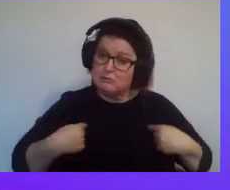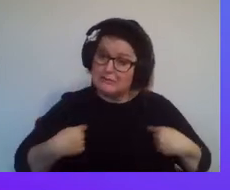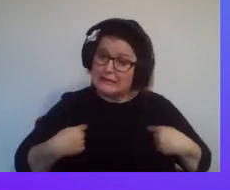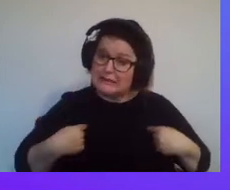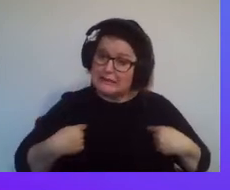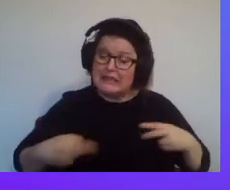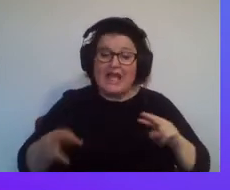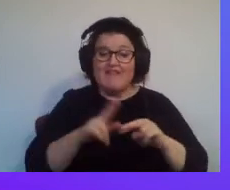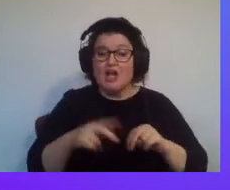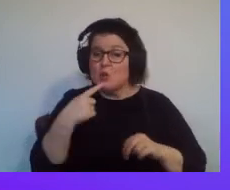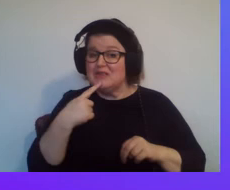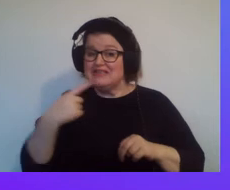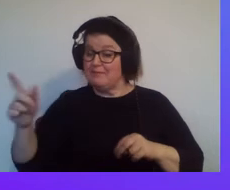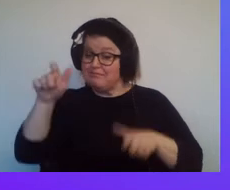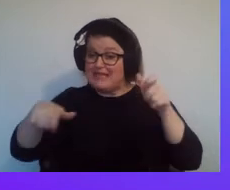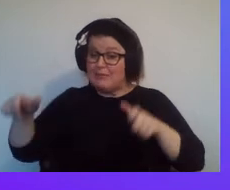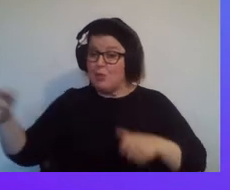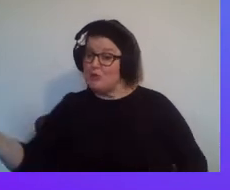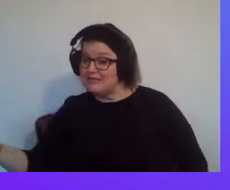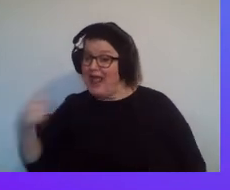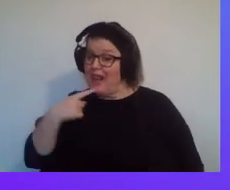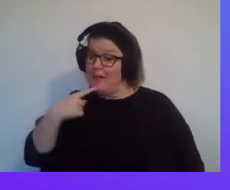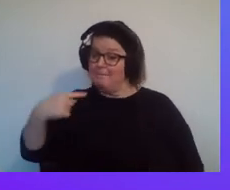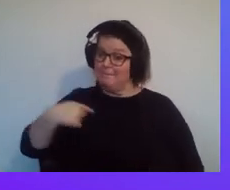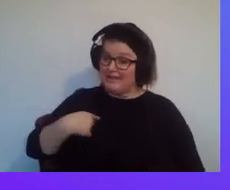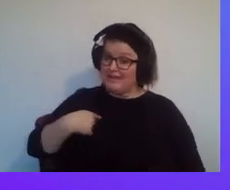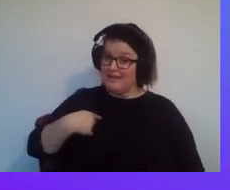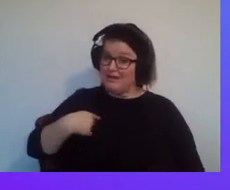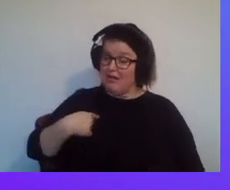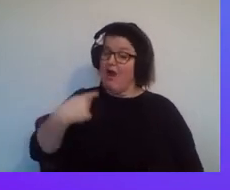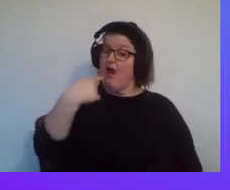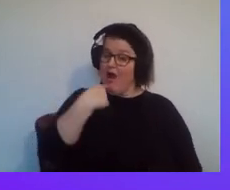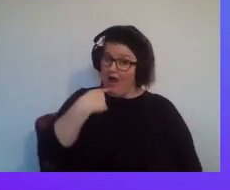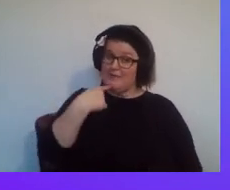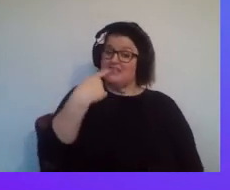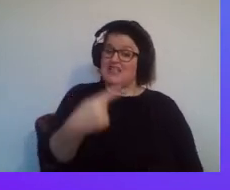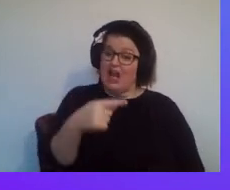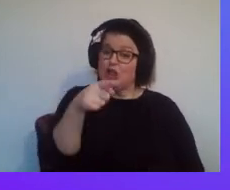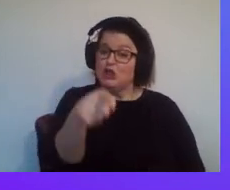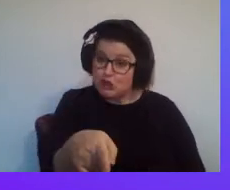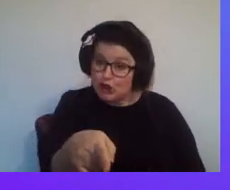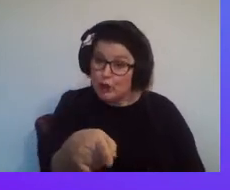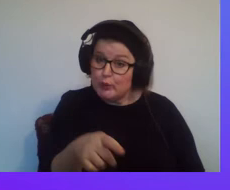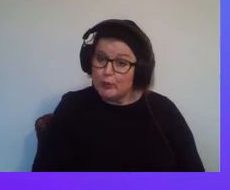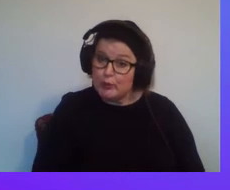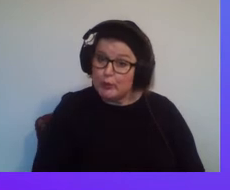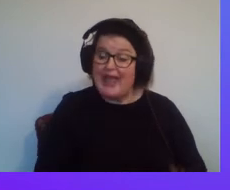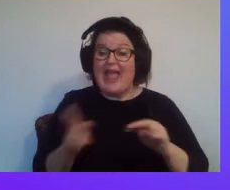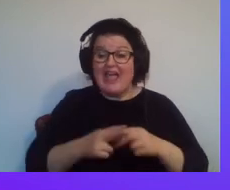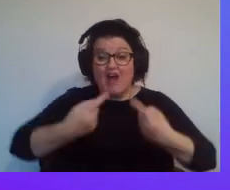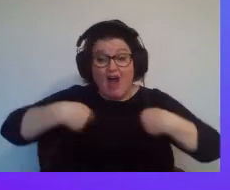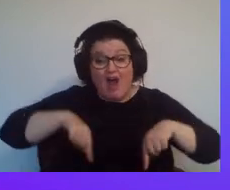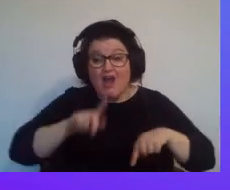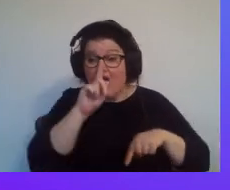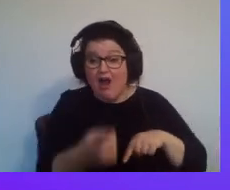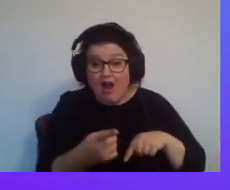there's no point in me being here. And I'm telling you that they are telling me, if you can't ask the government a question or a government minister